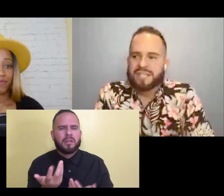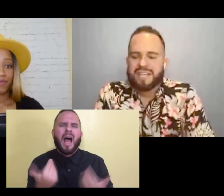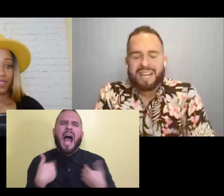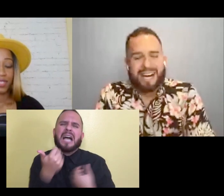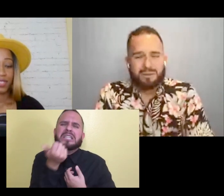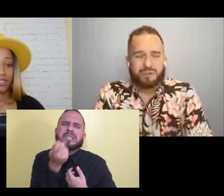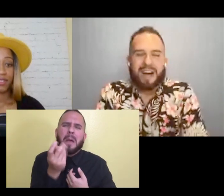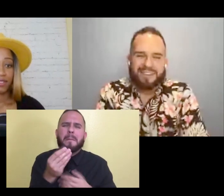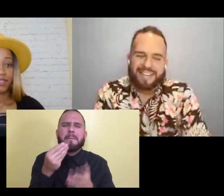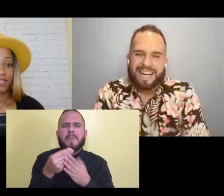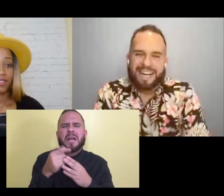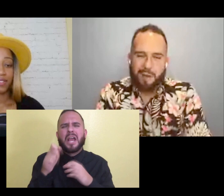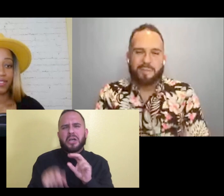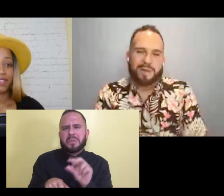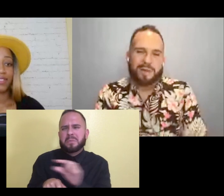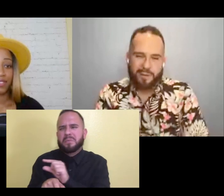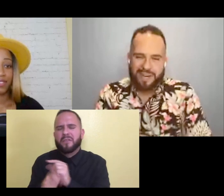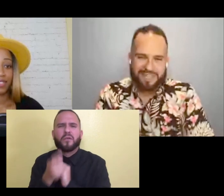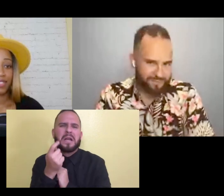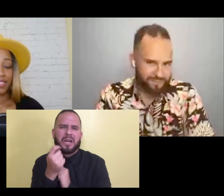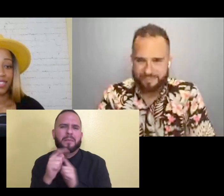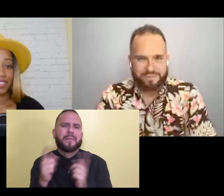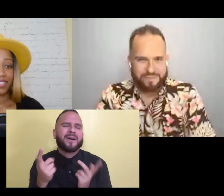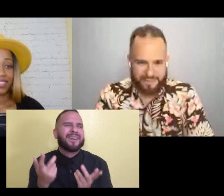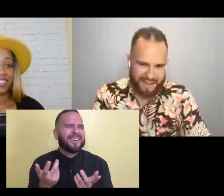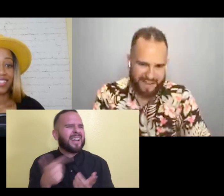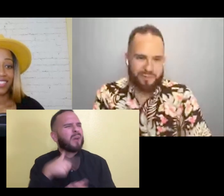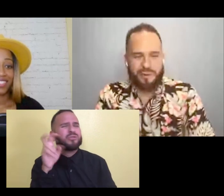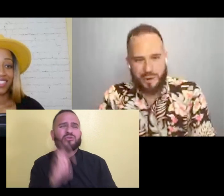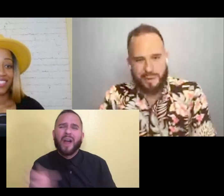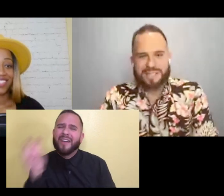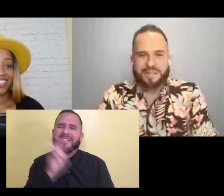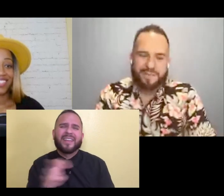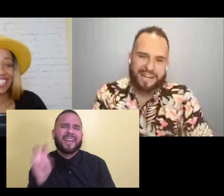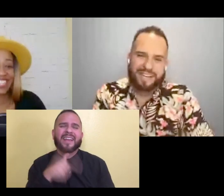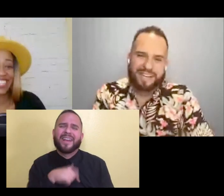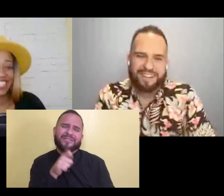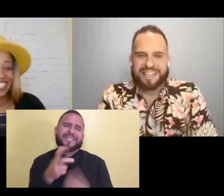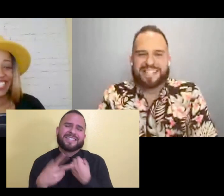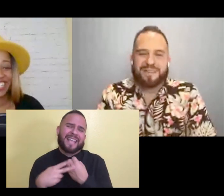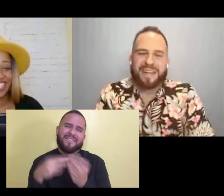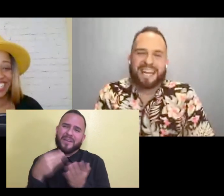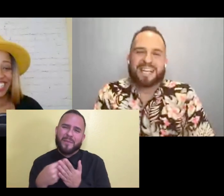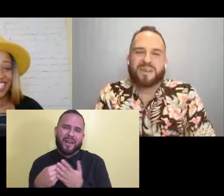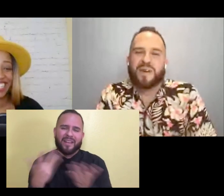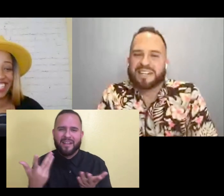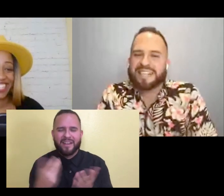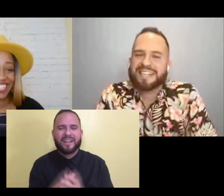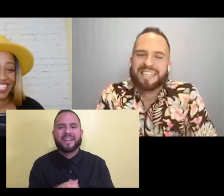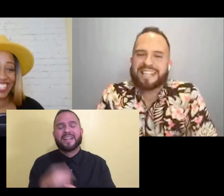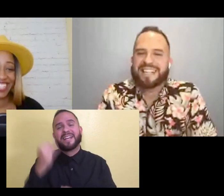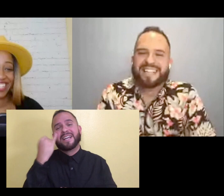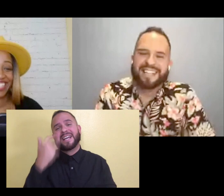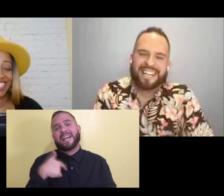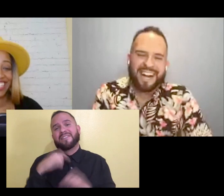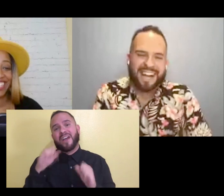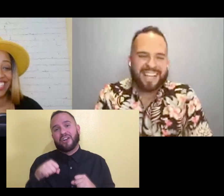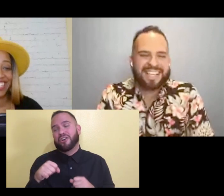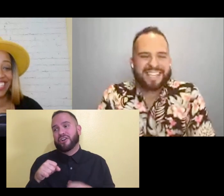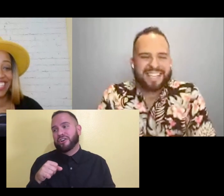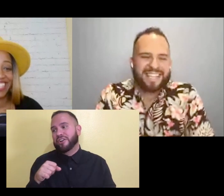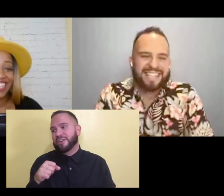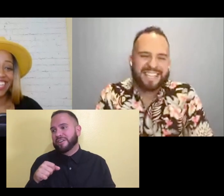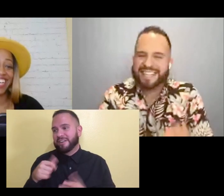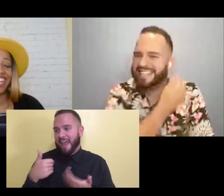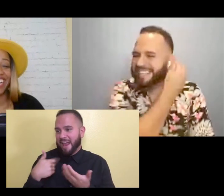4 months. But I was traveling. I had not put money away. If I could afford a bus somewhere, I was like taking my last quarter. I